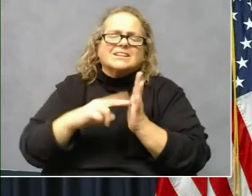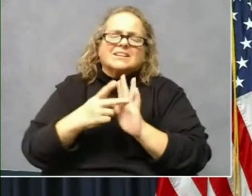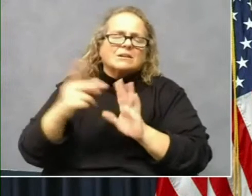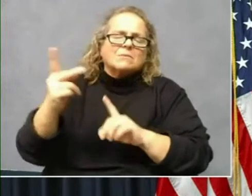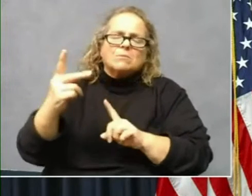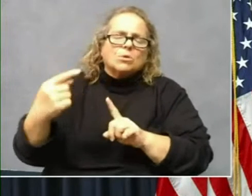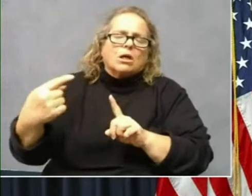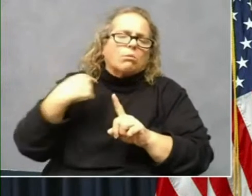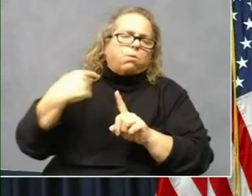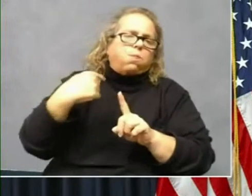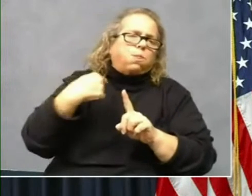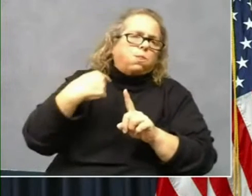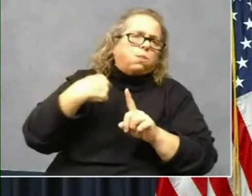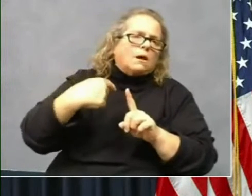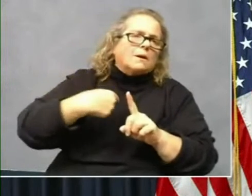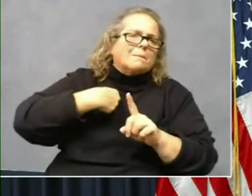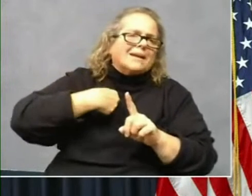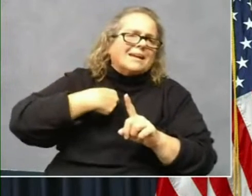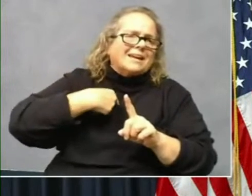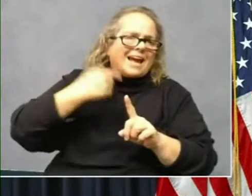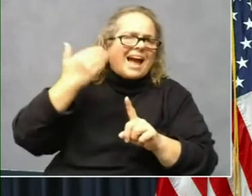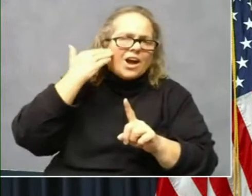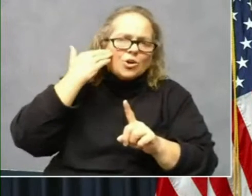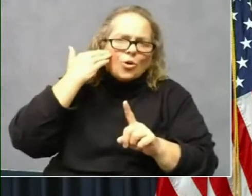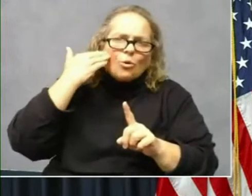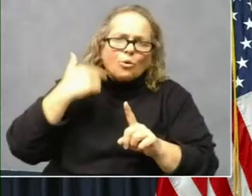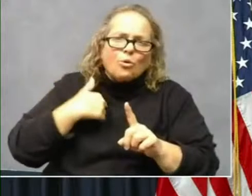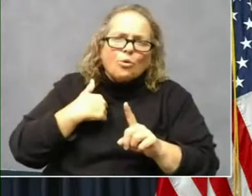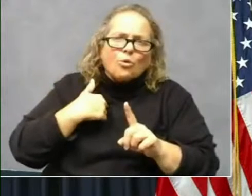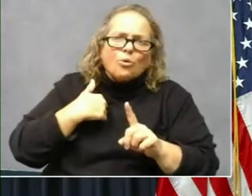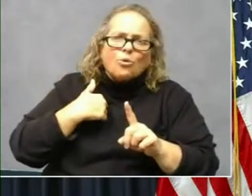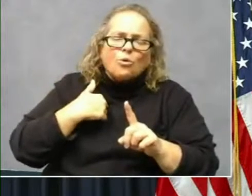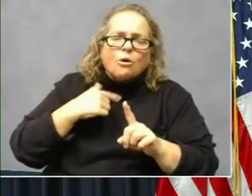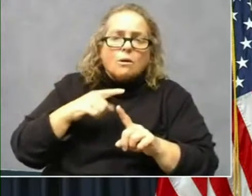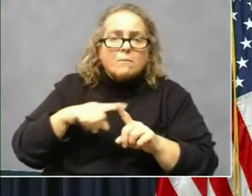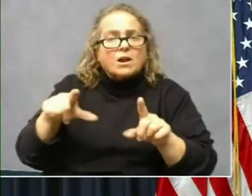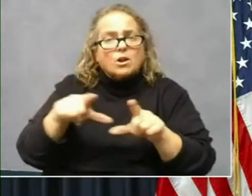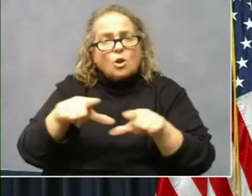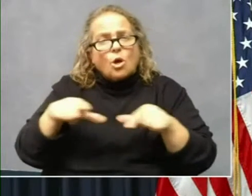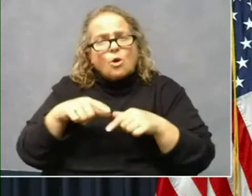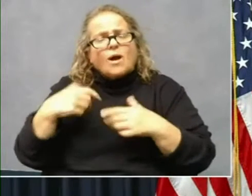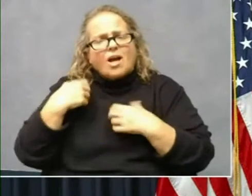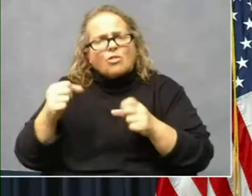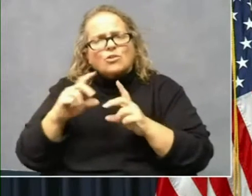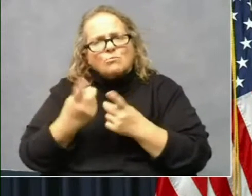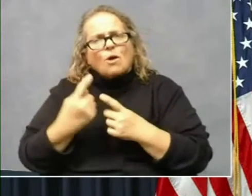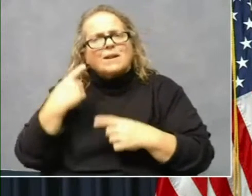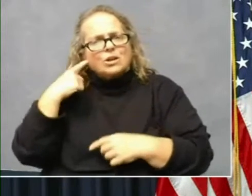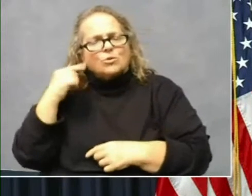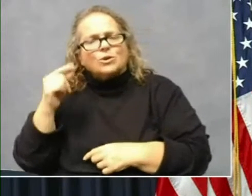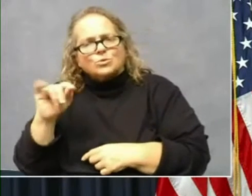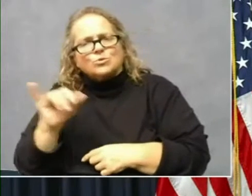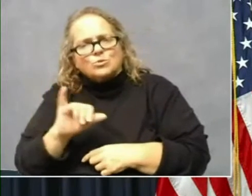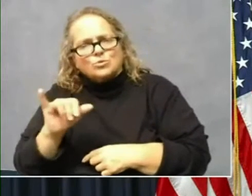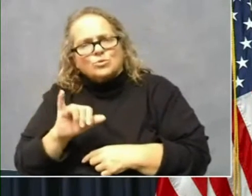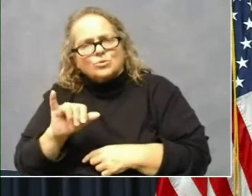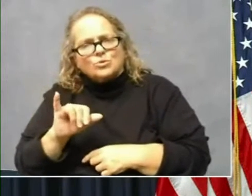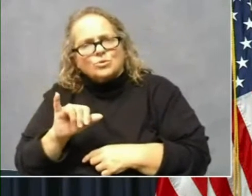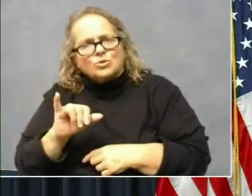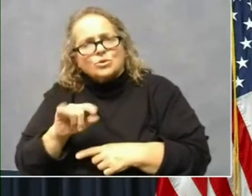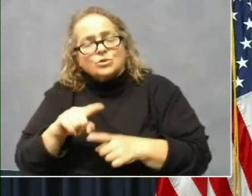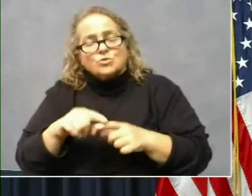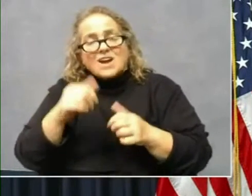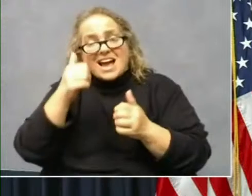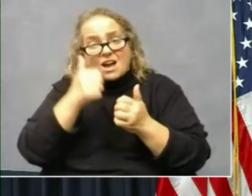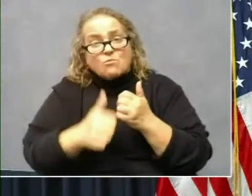too. And the local health departments feel those too. So let me just finish where I started. To every local health department